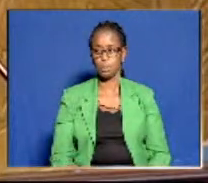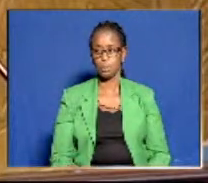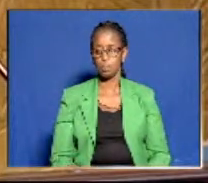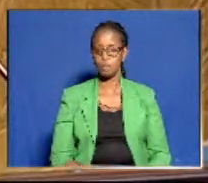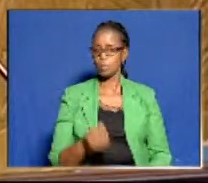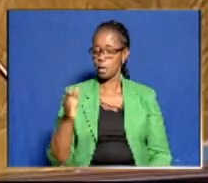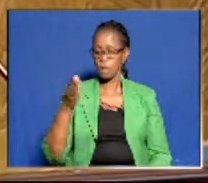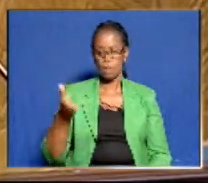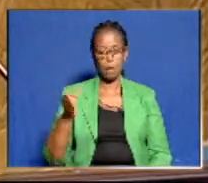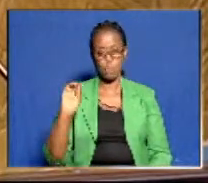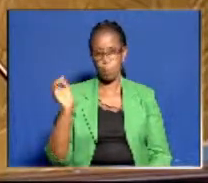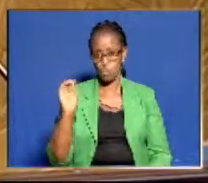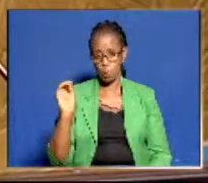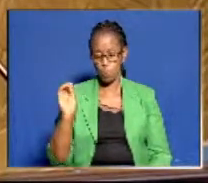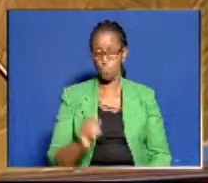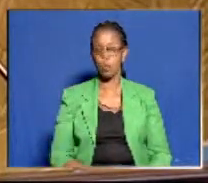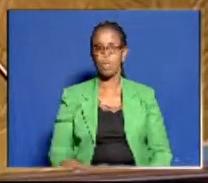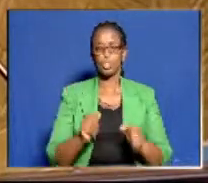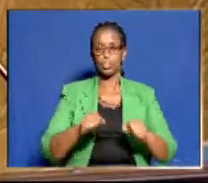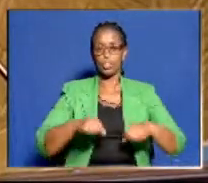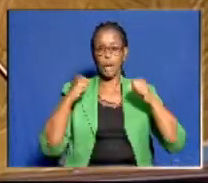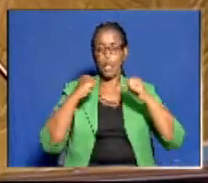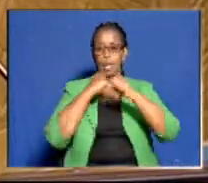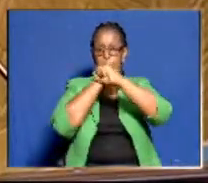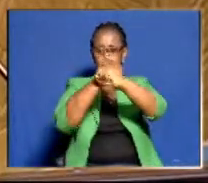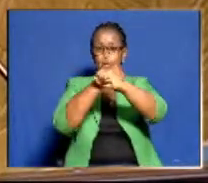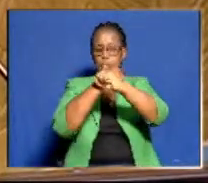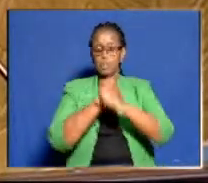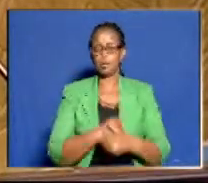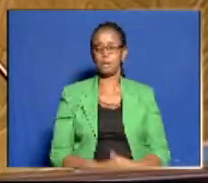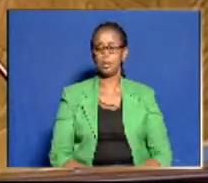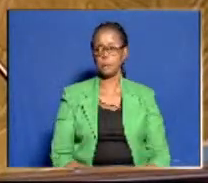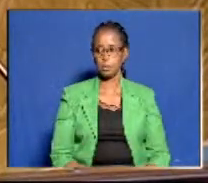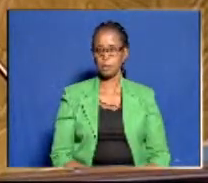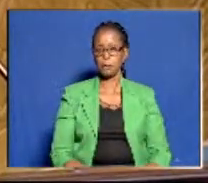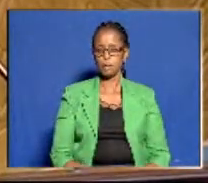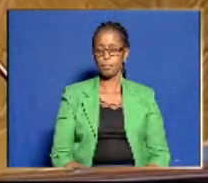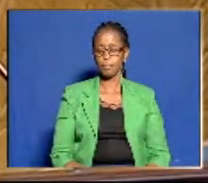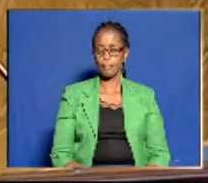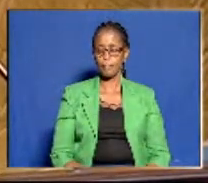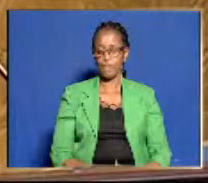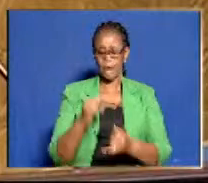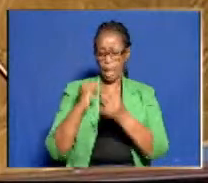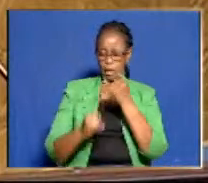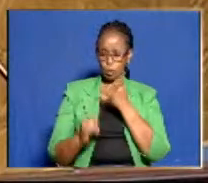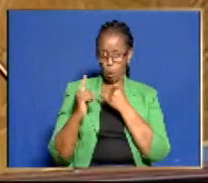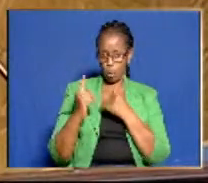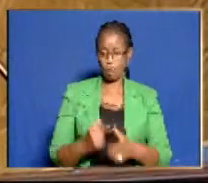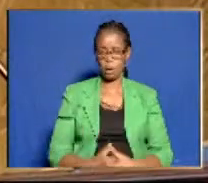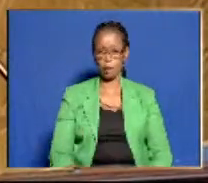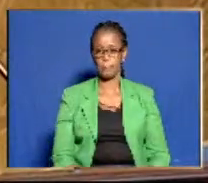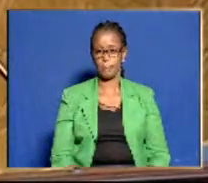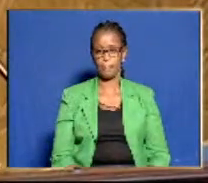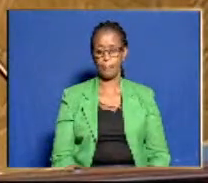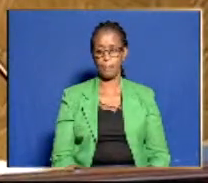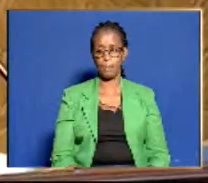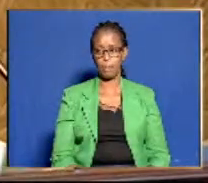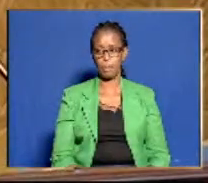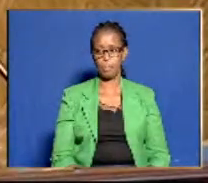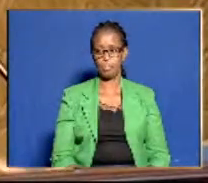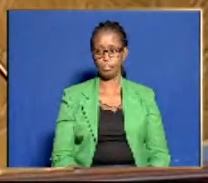Not there. We shall have Chair for Defense, and that's the last of the chairs. We shall go to the...